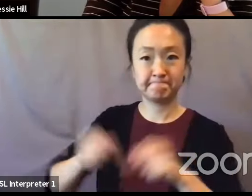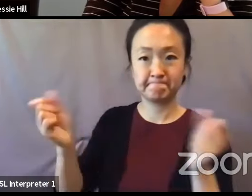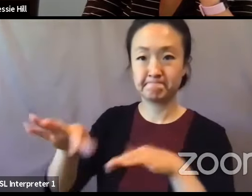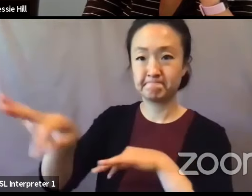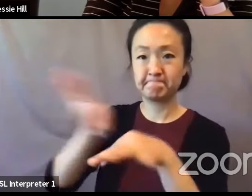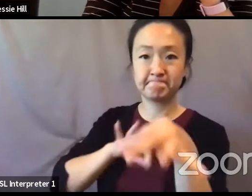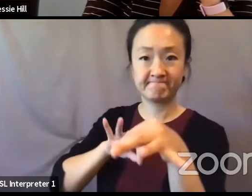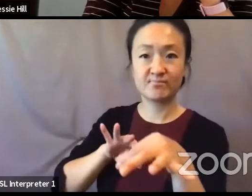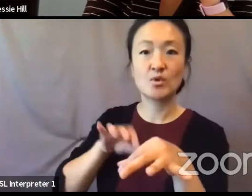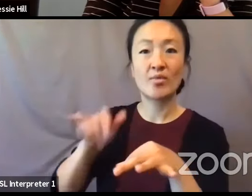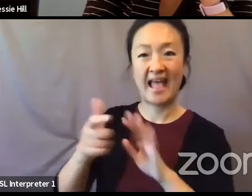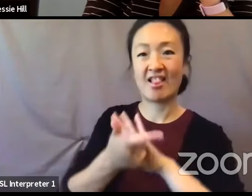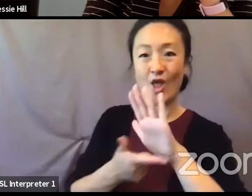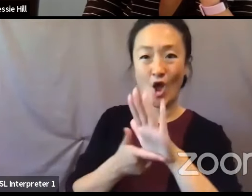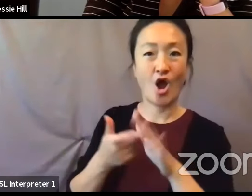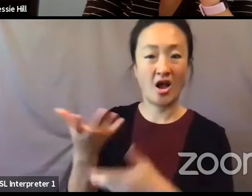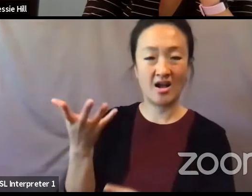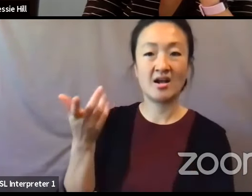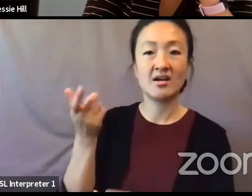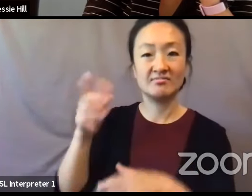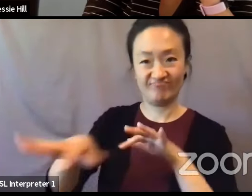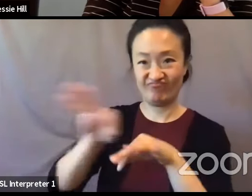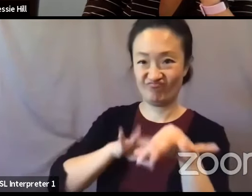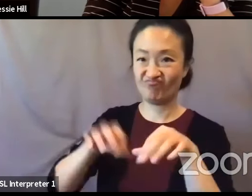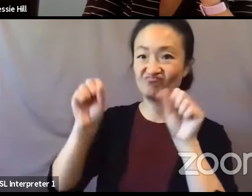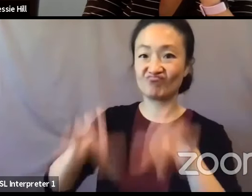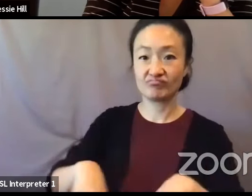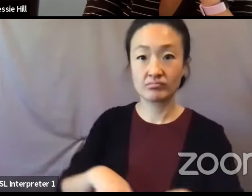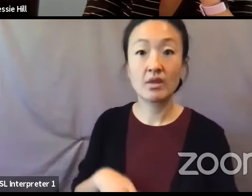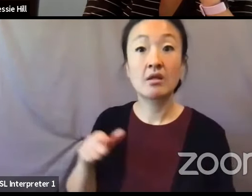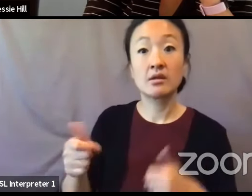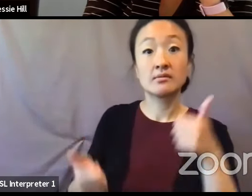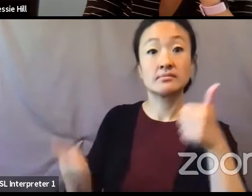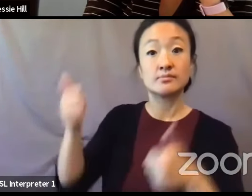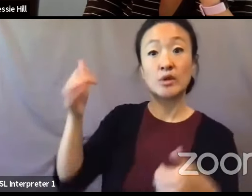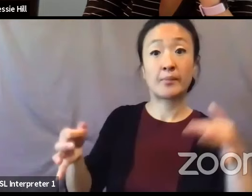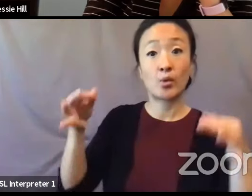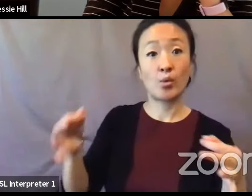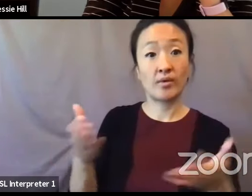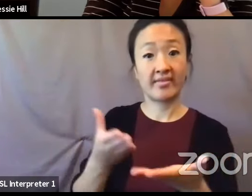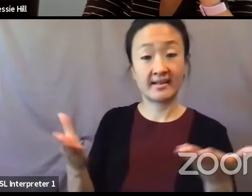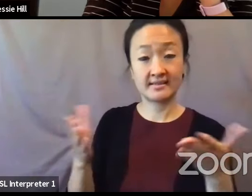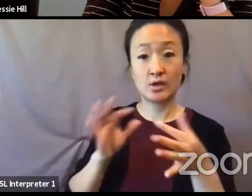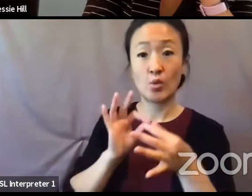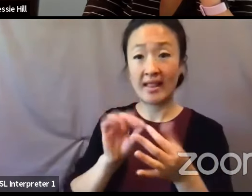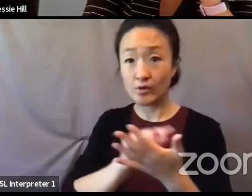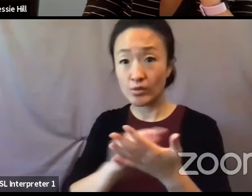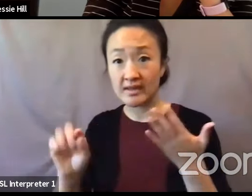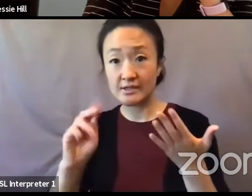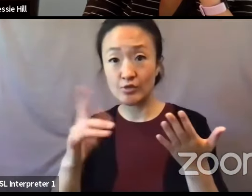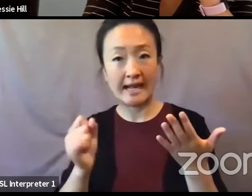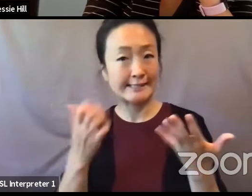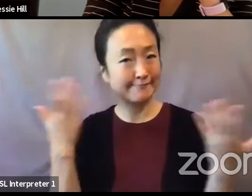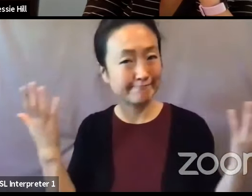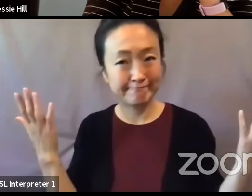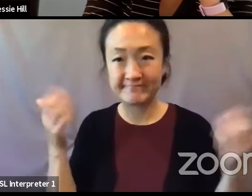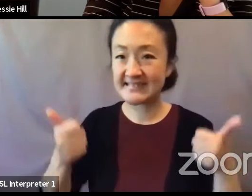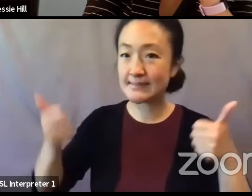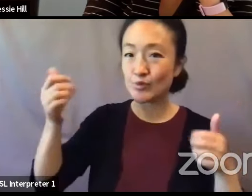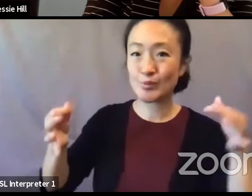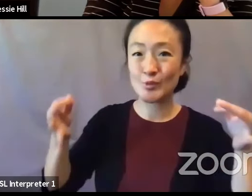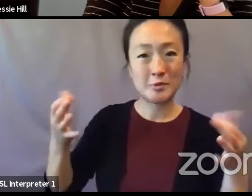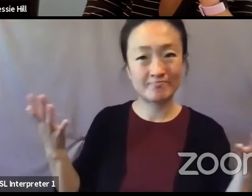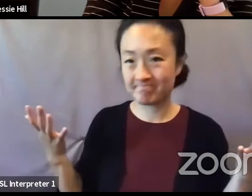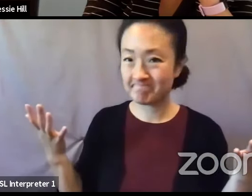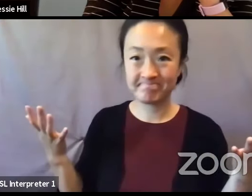we don't know a lot precisely about, at least what the Supreme Court thinks about the contours of these rights, but we do know